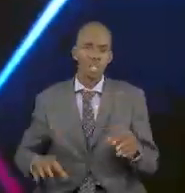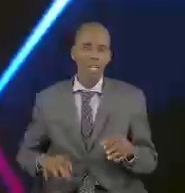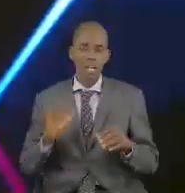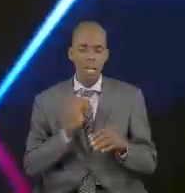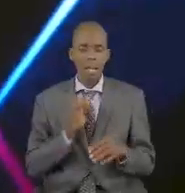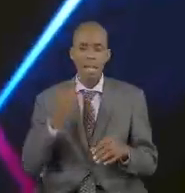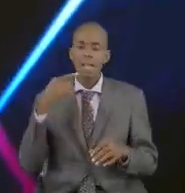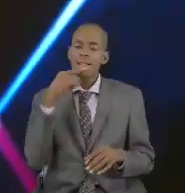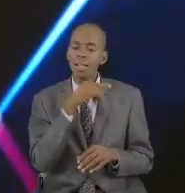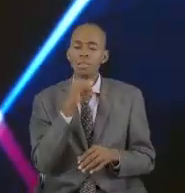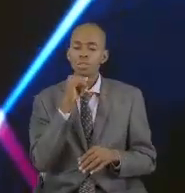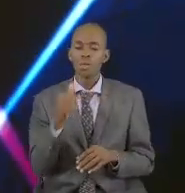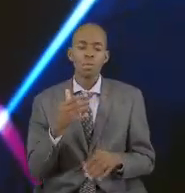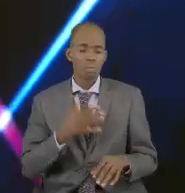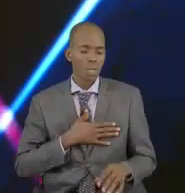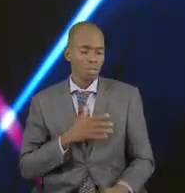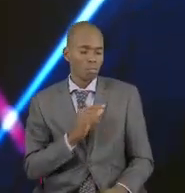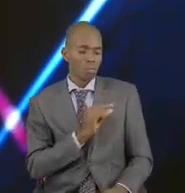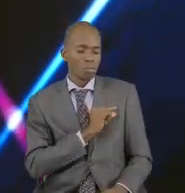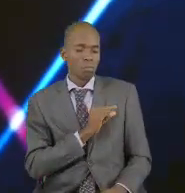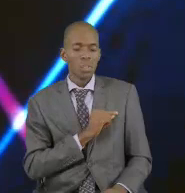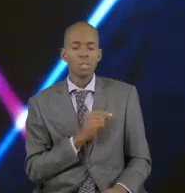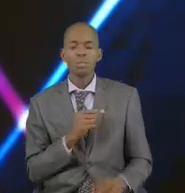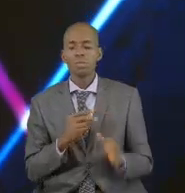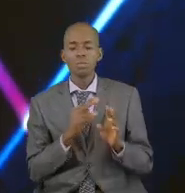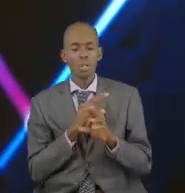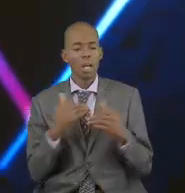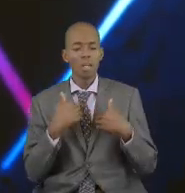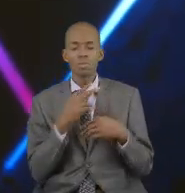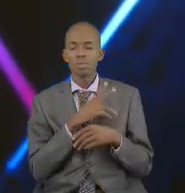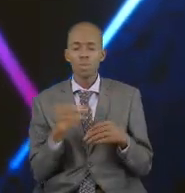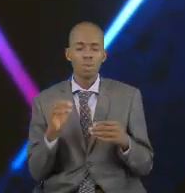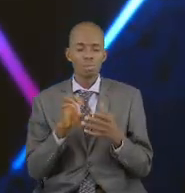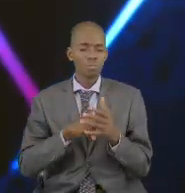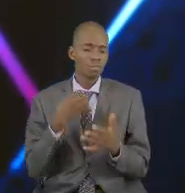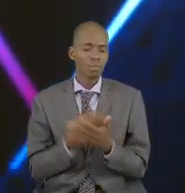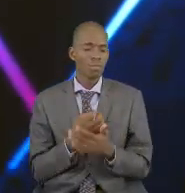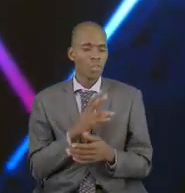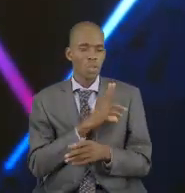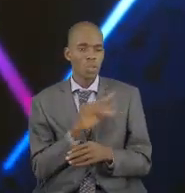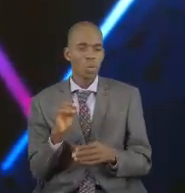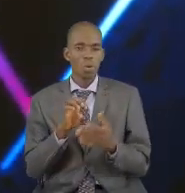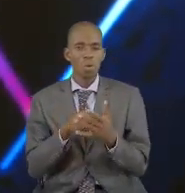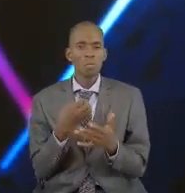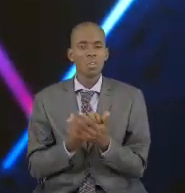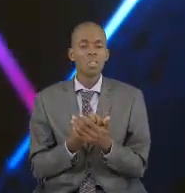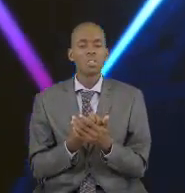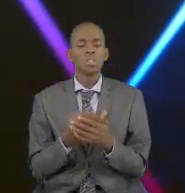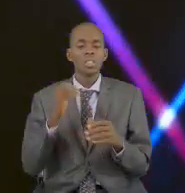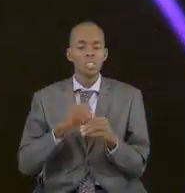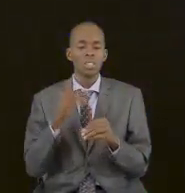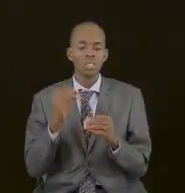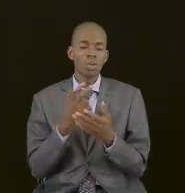My conscience also bearing the witness, bearing me witness in the Holy